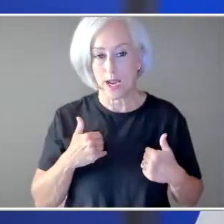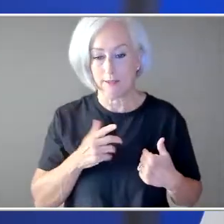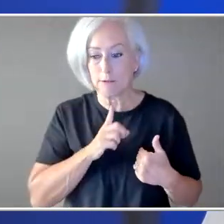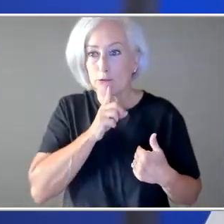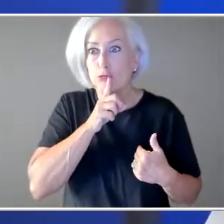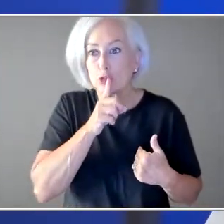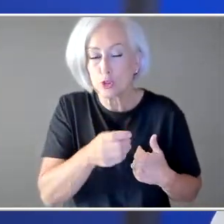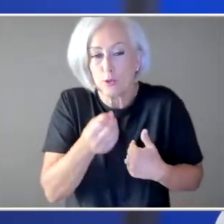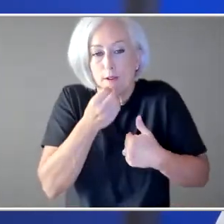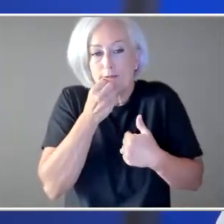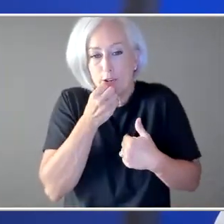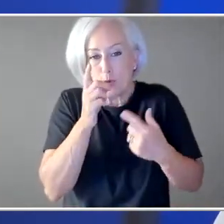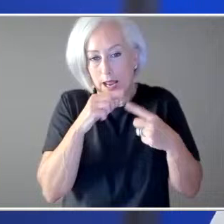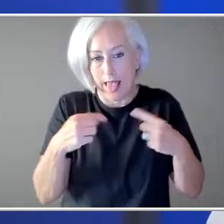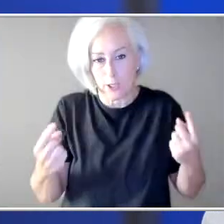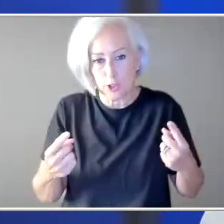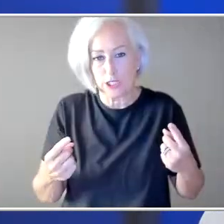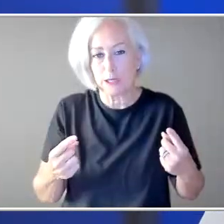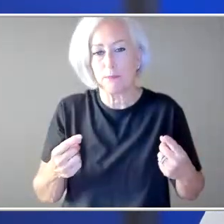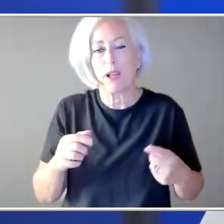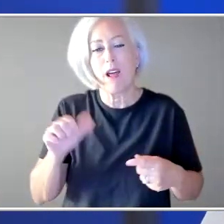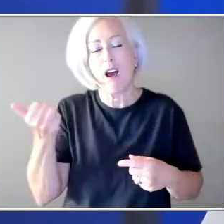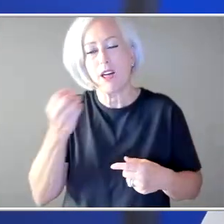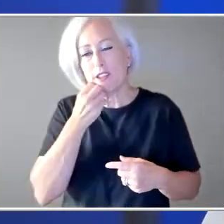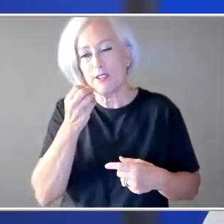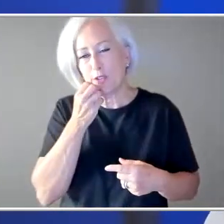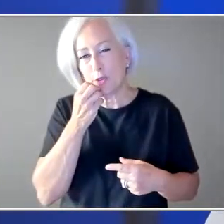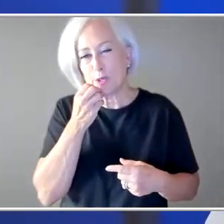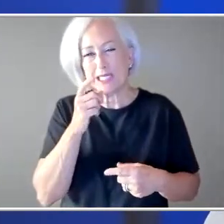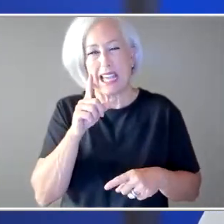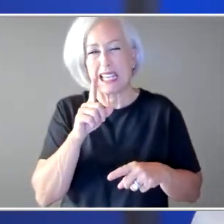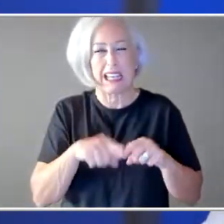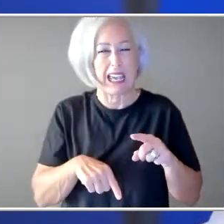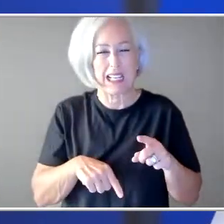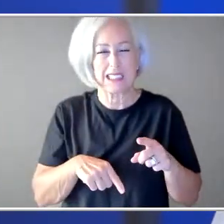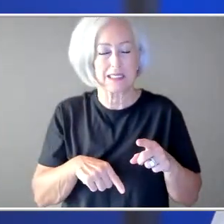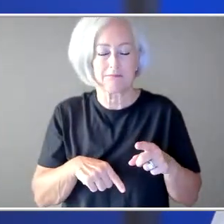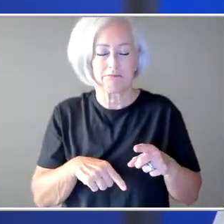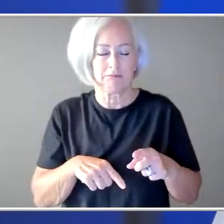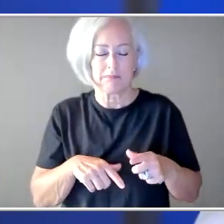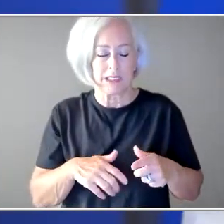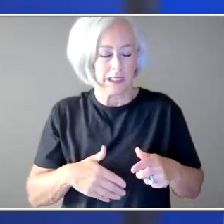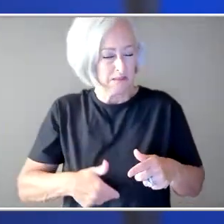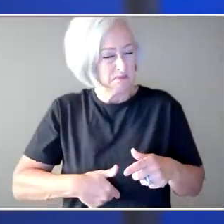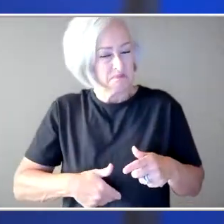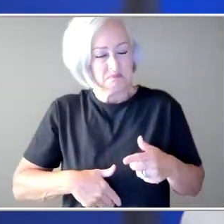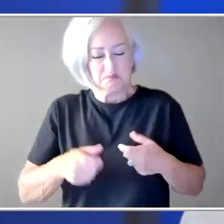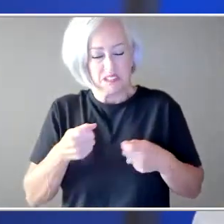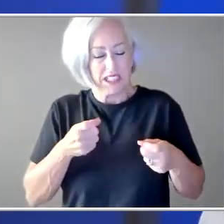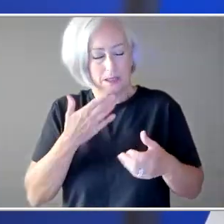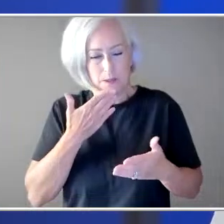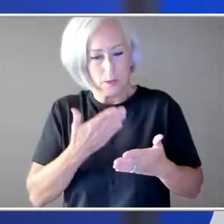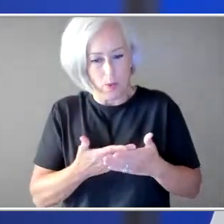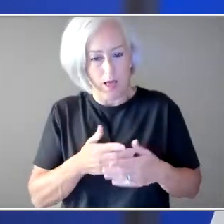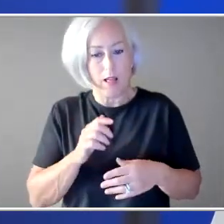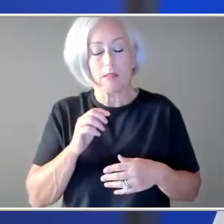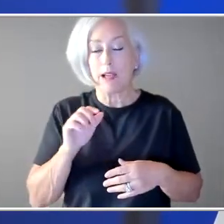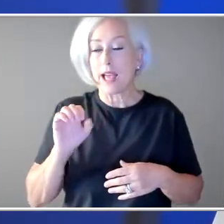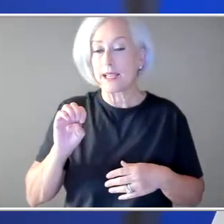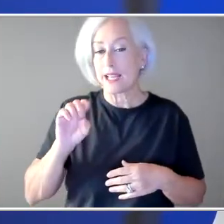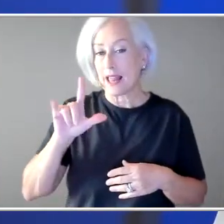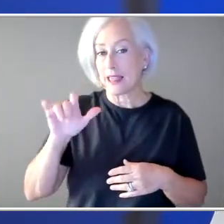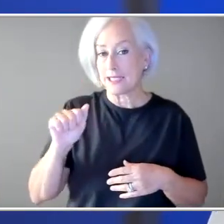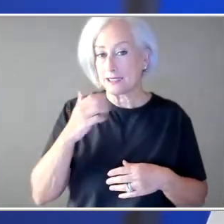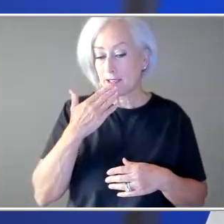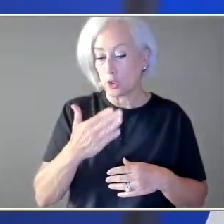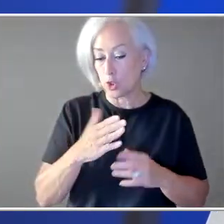food intolerances. We work through it. And I think Elisa is a great example, and Chef Rachel are great